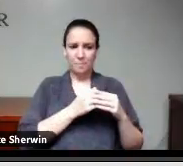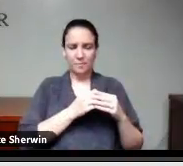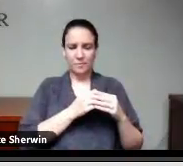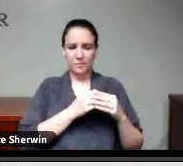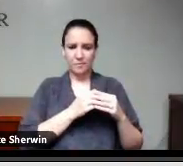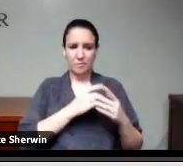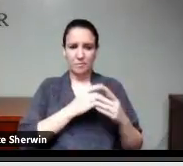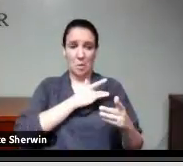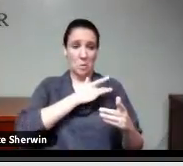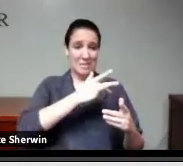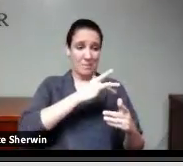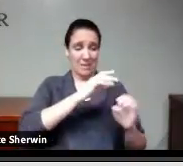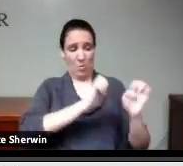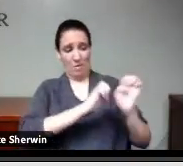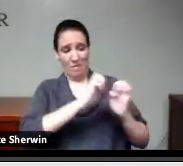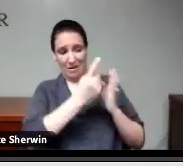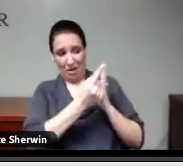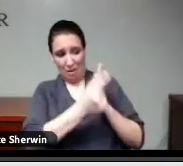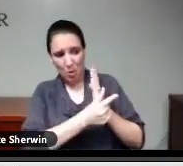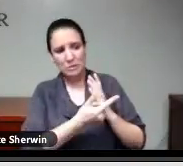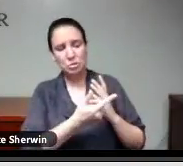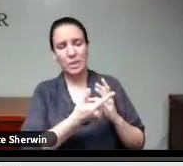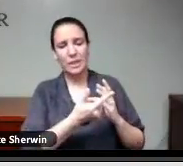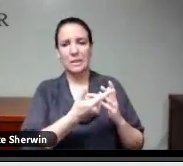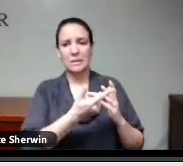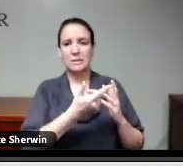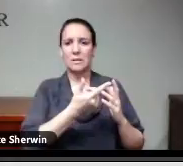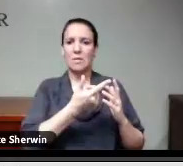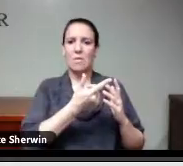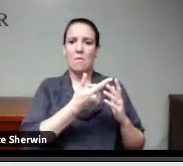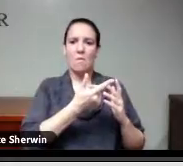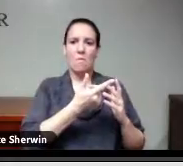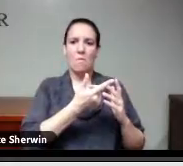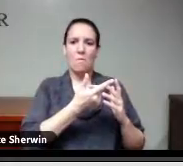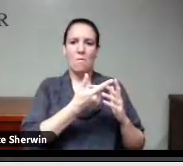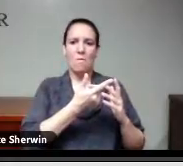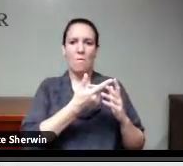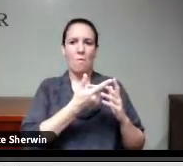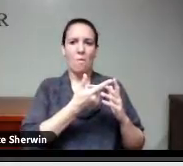a project or some particular set of circumstances,